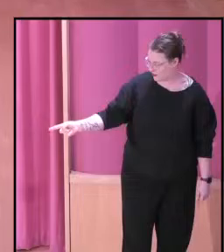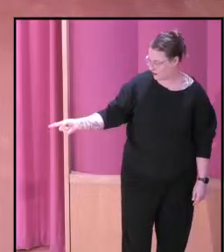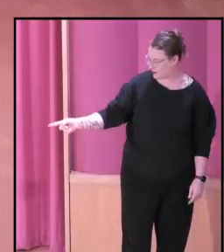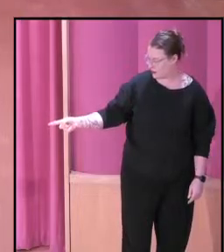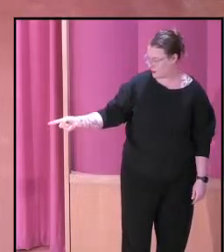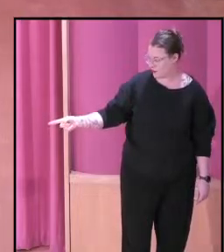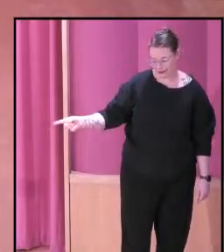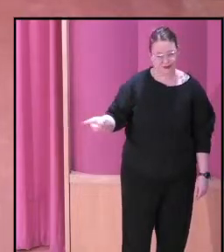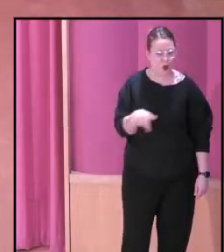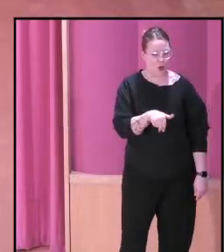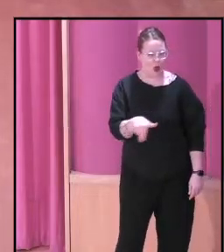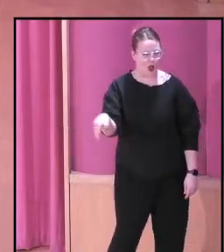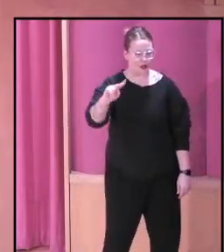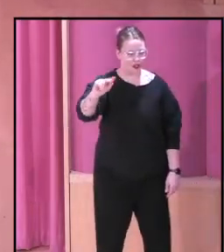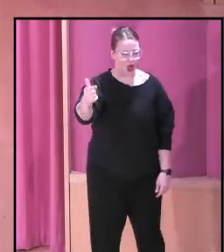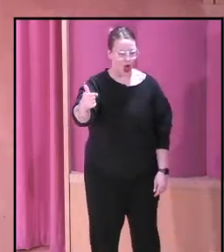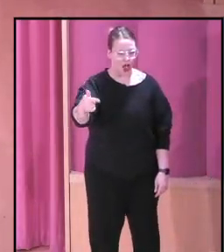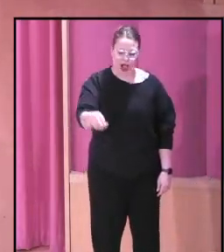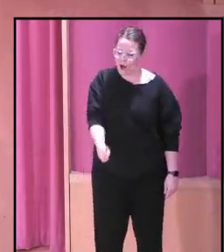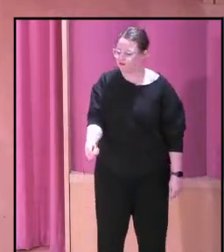dog.